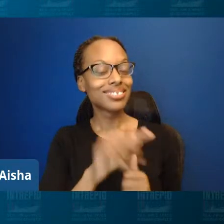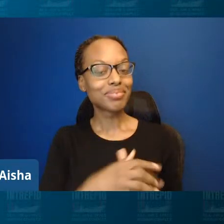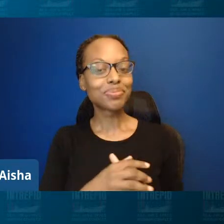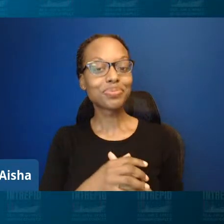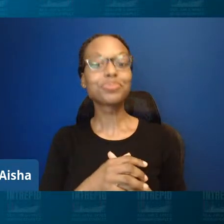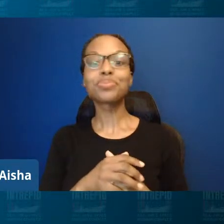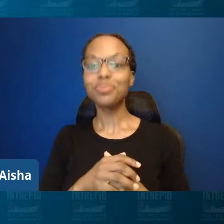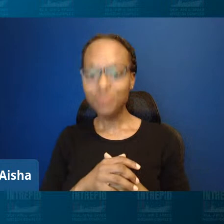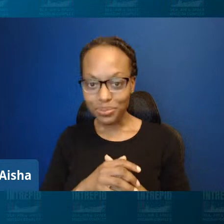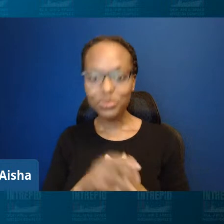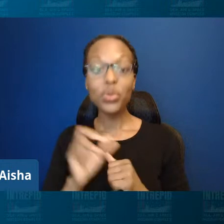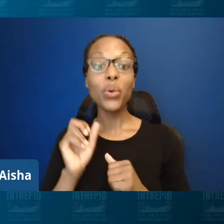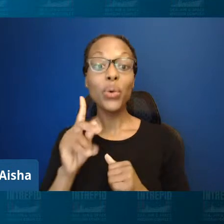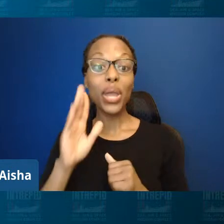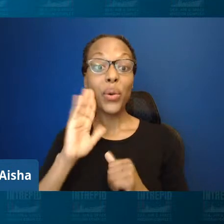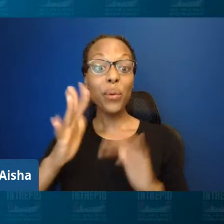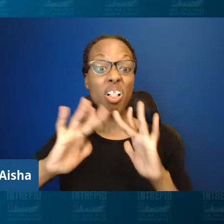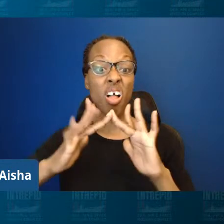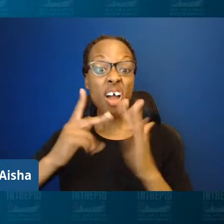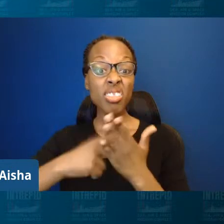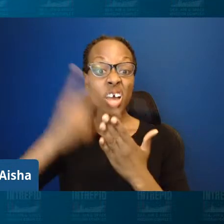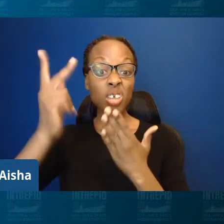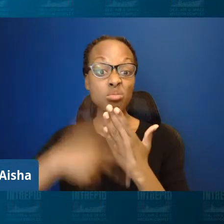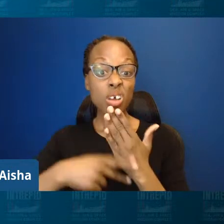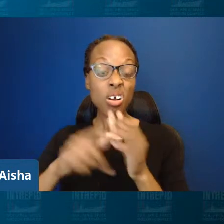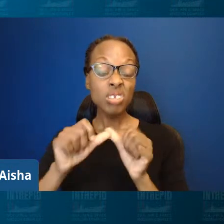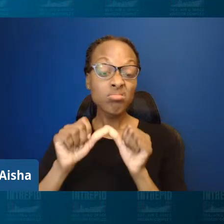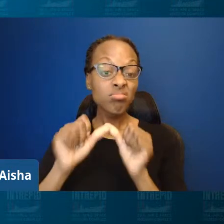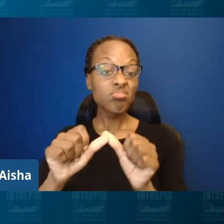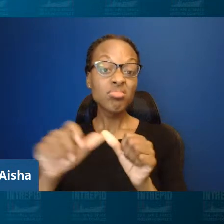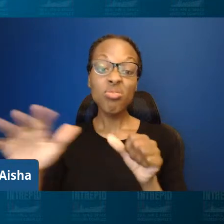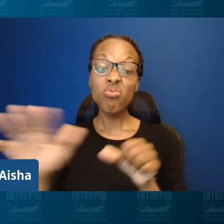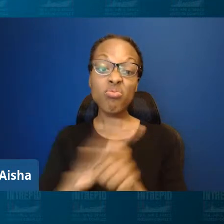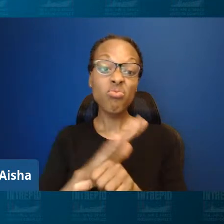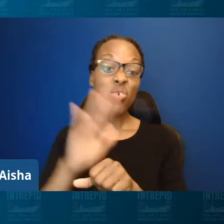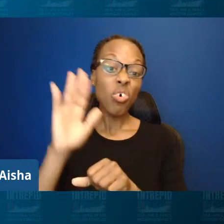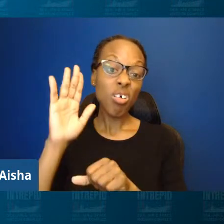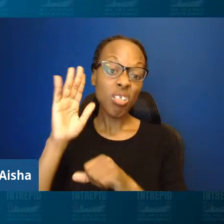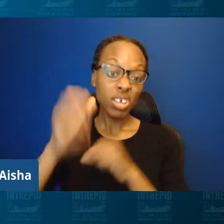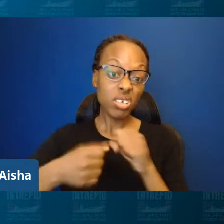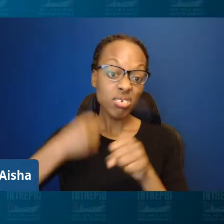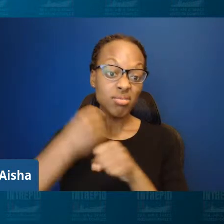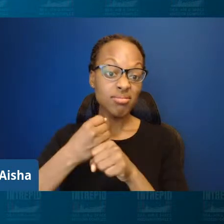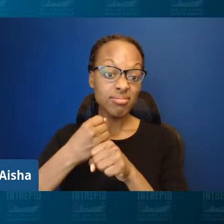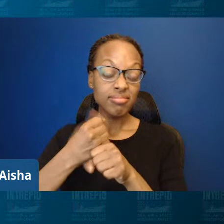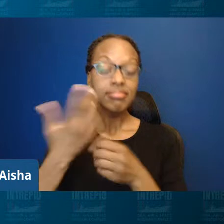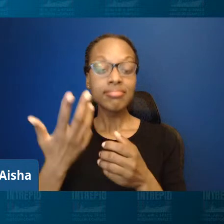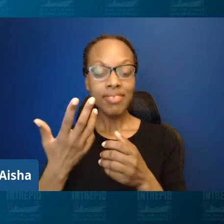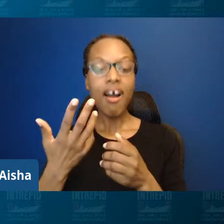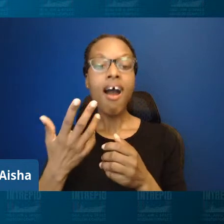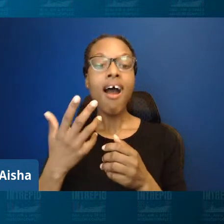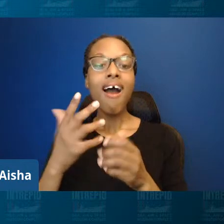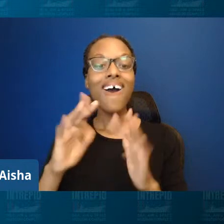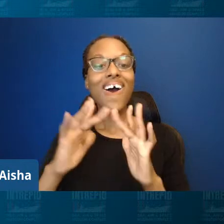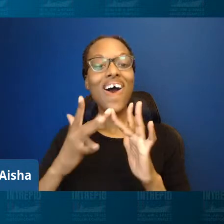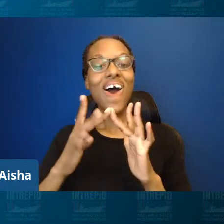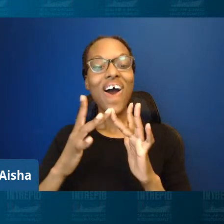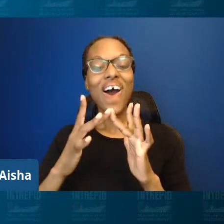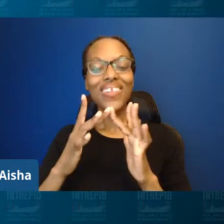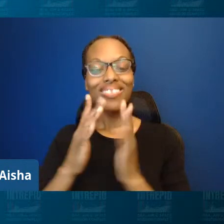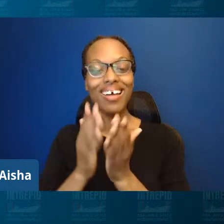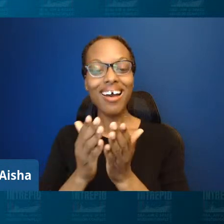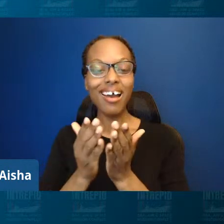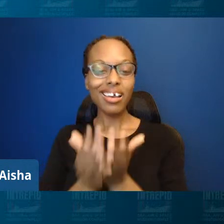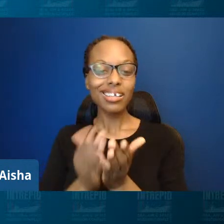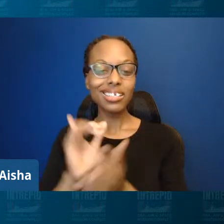will have virtual programs just like that one all year long, including, of course, our virtual Intrepid Adventures on Tuesdays and Thursdays at